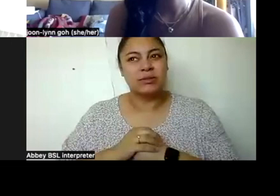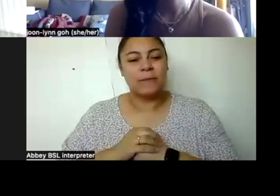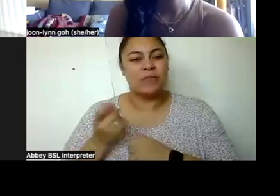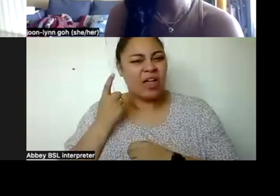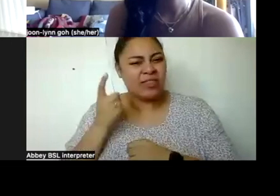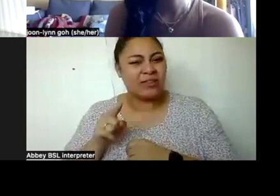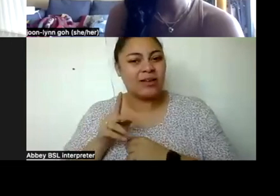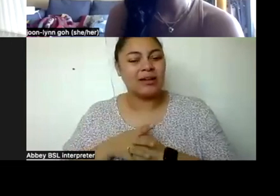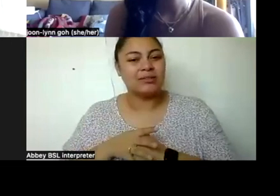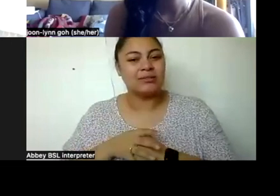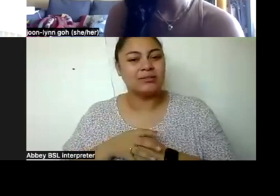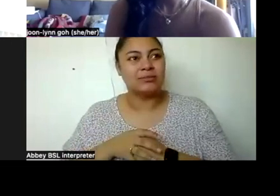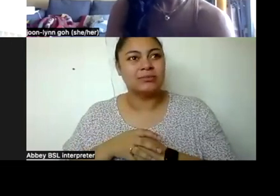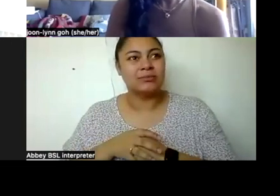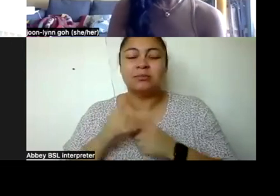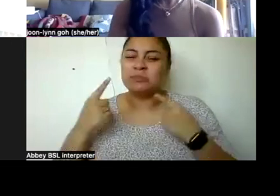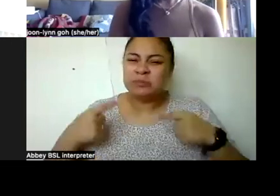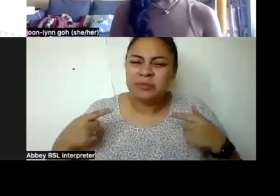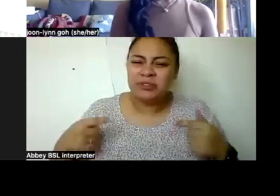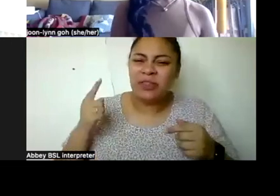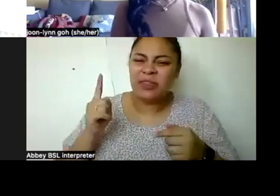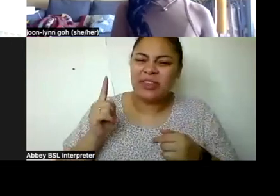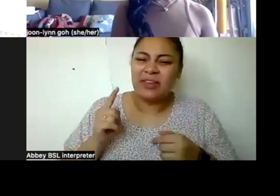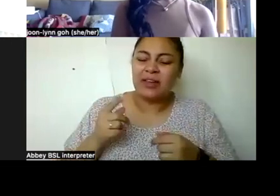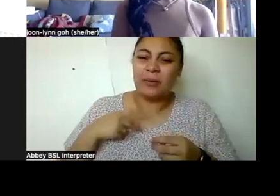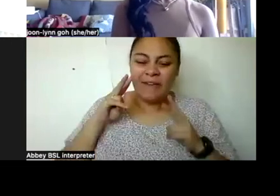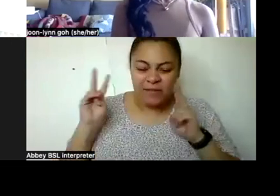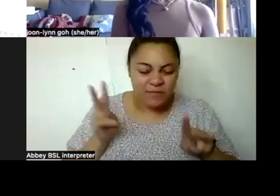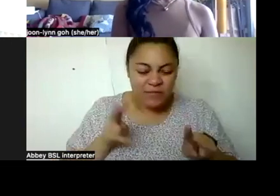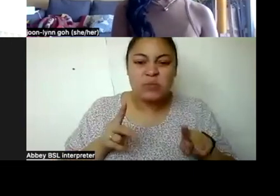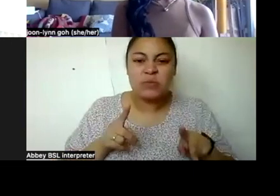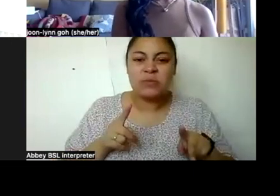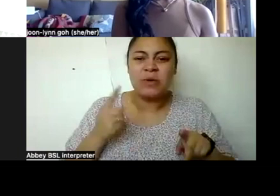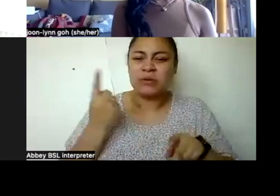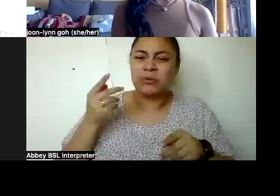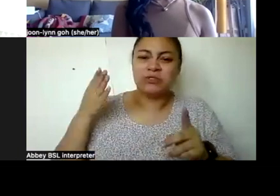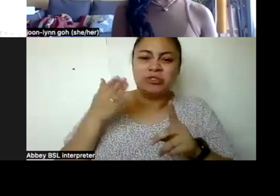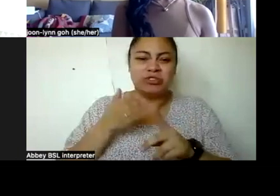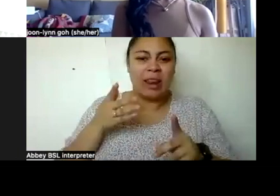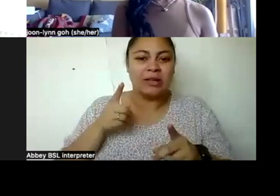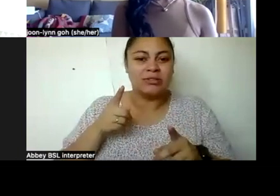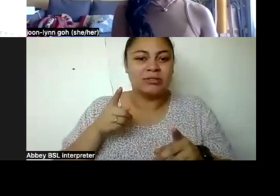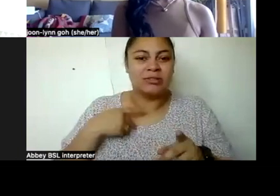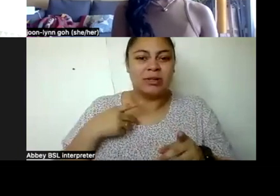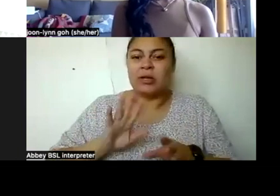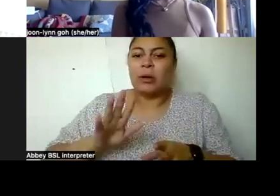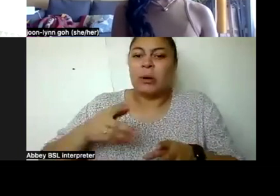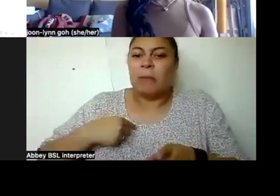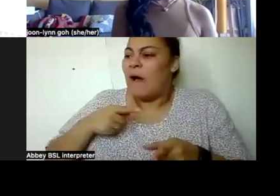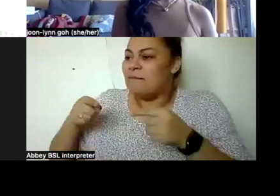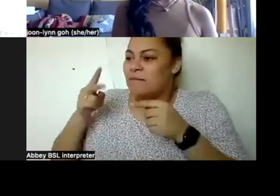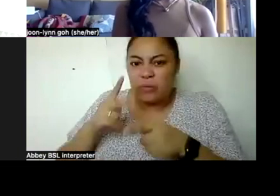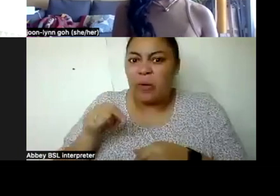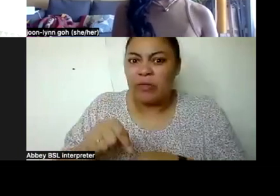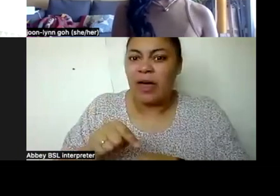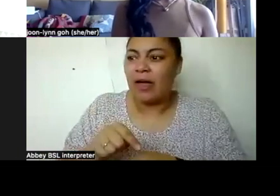there's this permission thing. We tend to have a view and then someone challenges it and we go, yeah, whatever, but my view is this. And